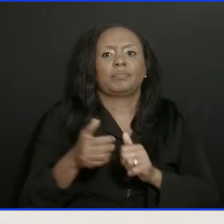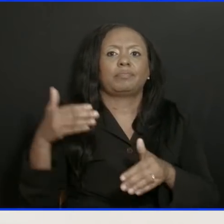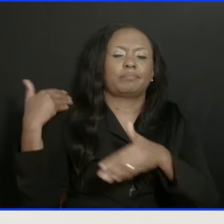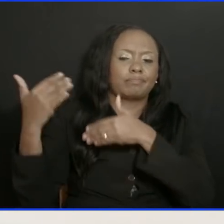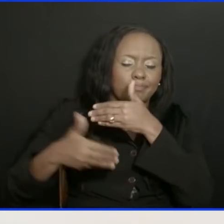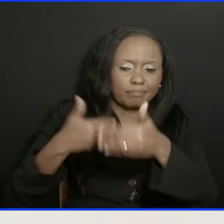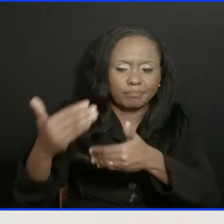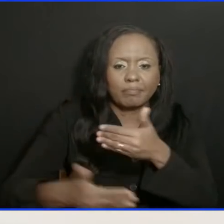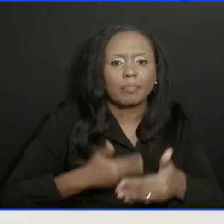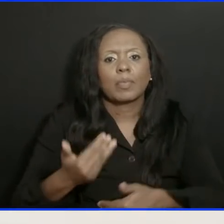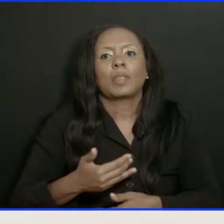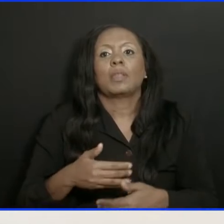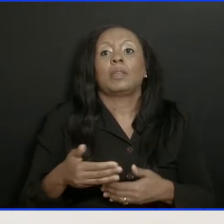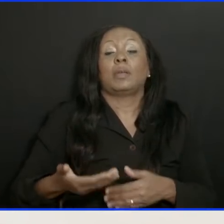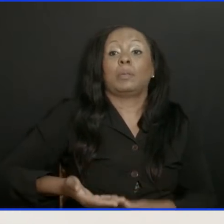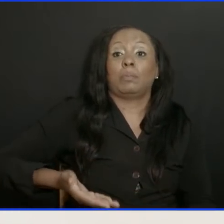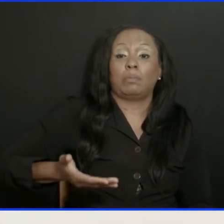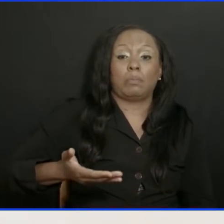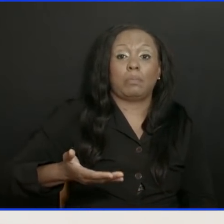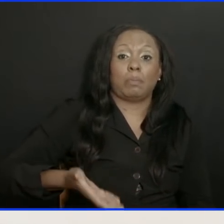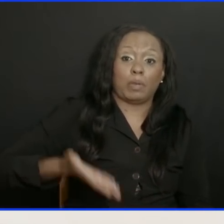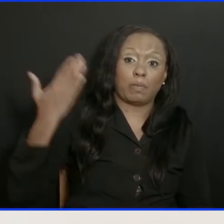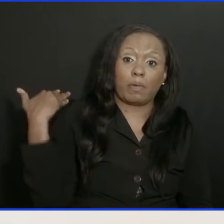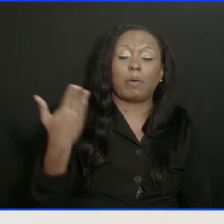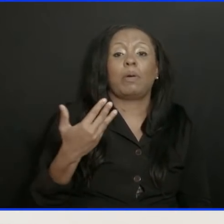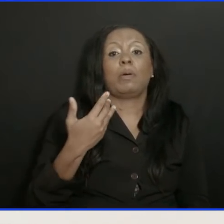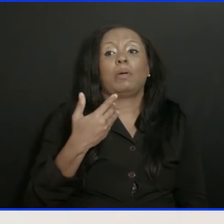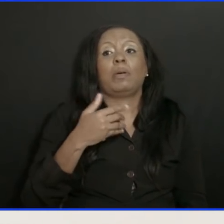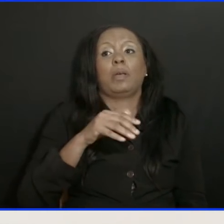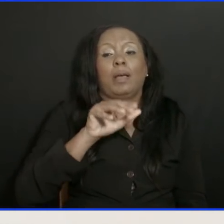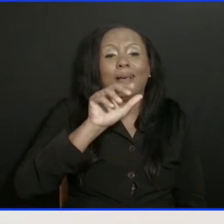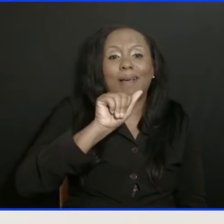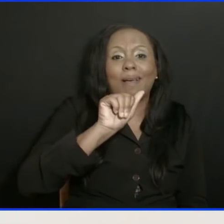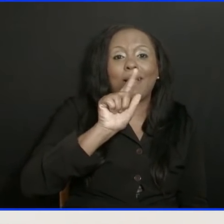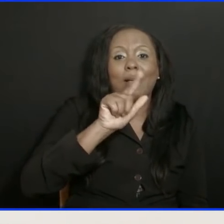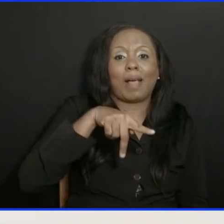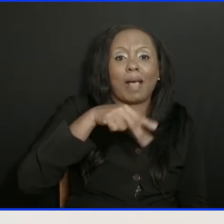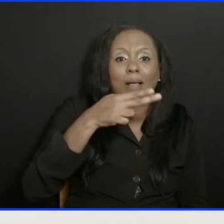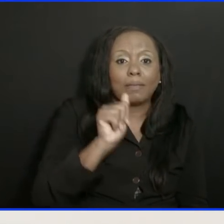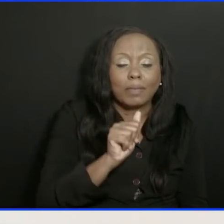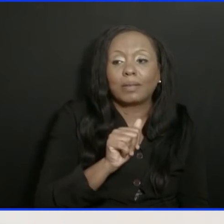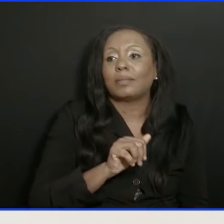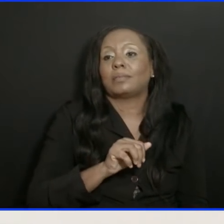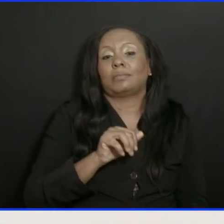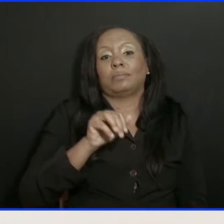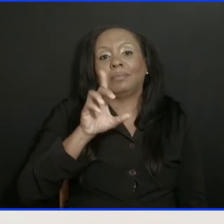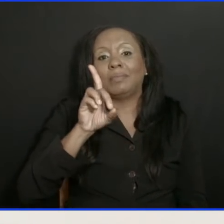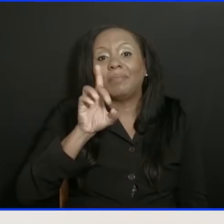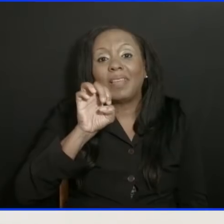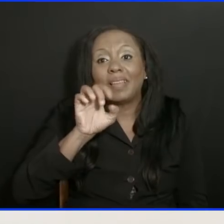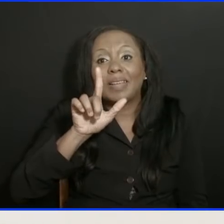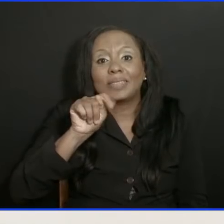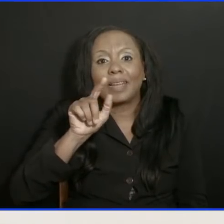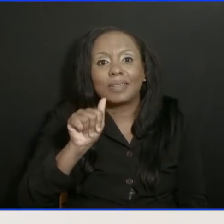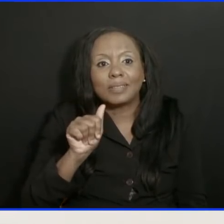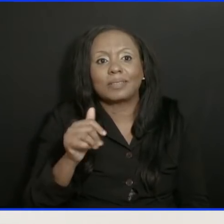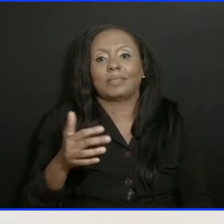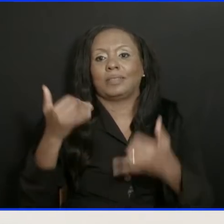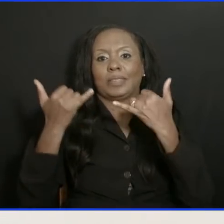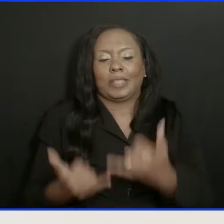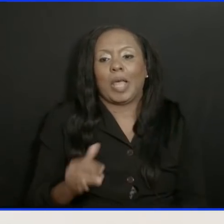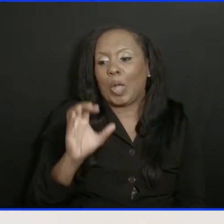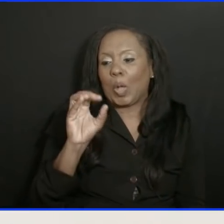Alpha, Delta, Omicron, and we will come to see this pass. Fortunately,